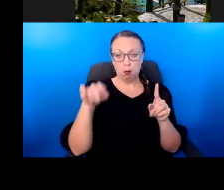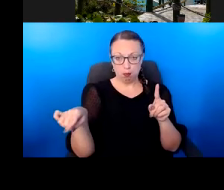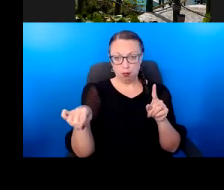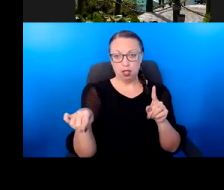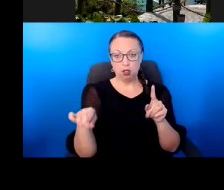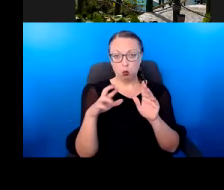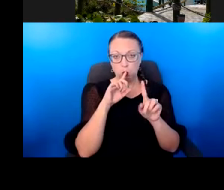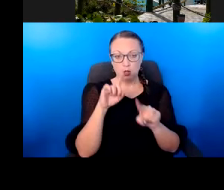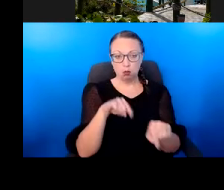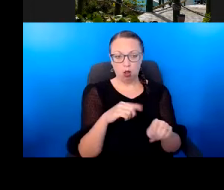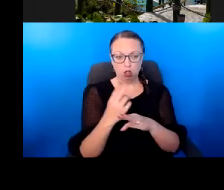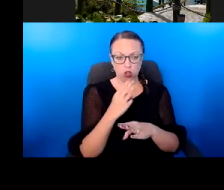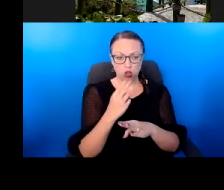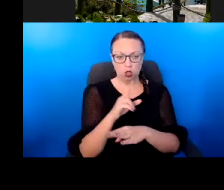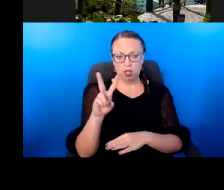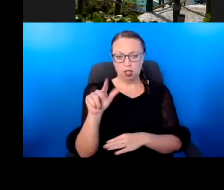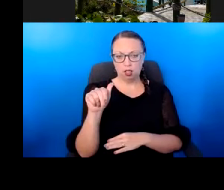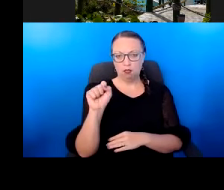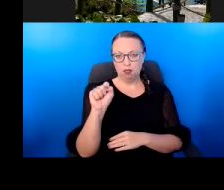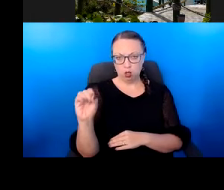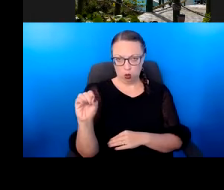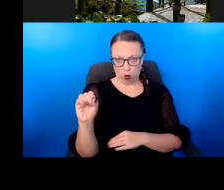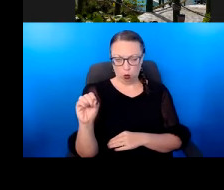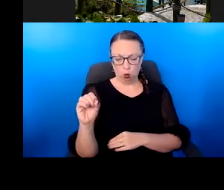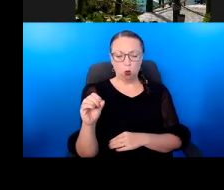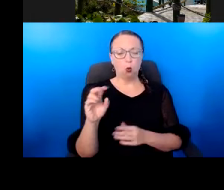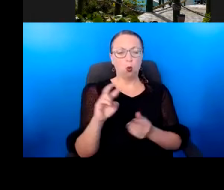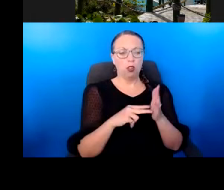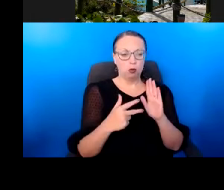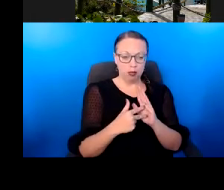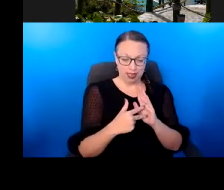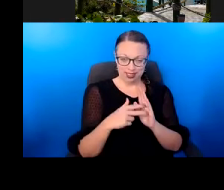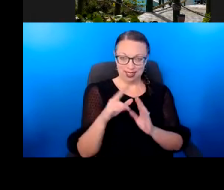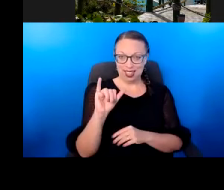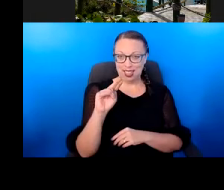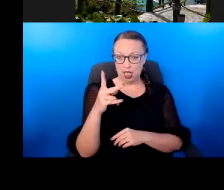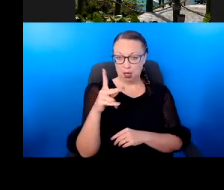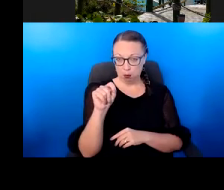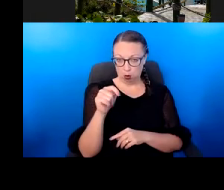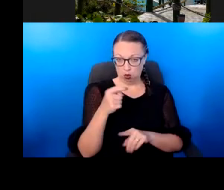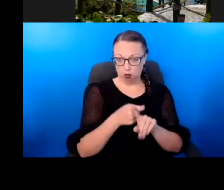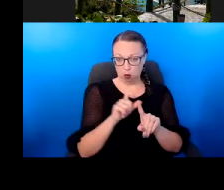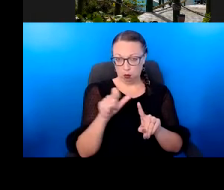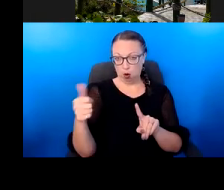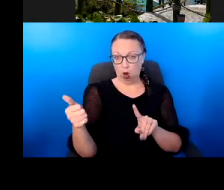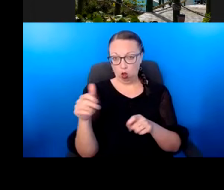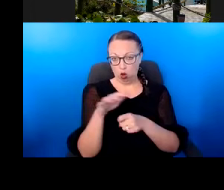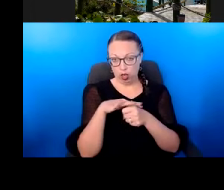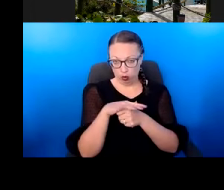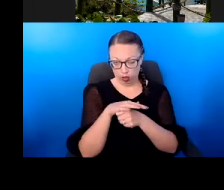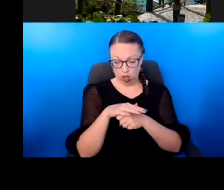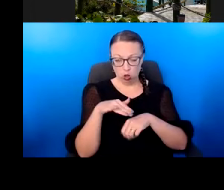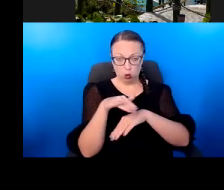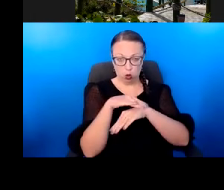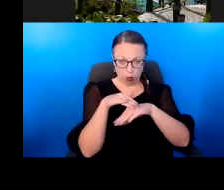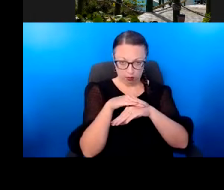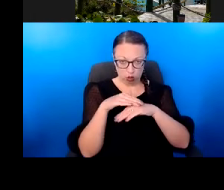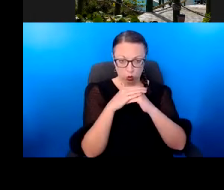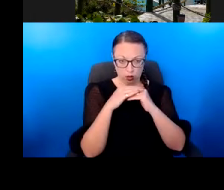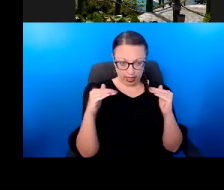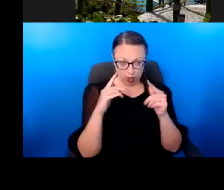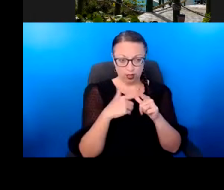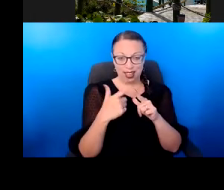vaso, indicating the input from other cortical regions into superficial layers and the output down the